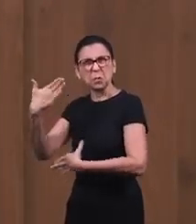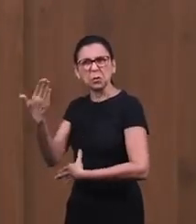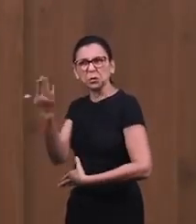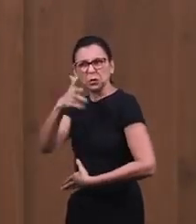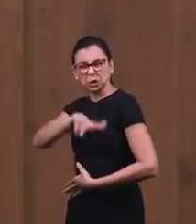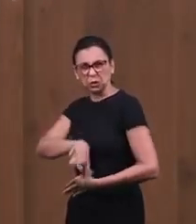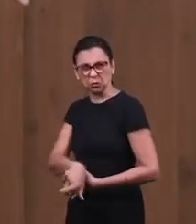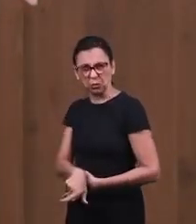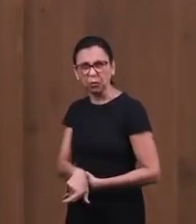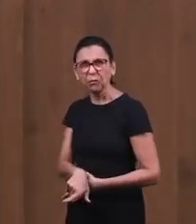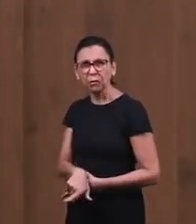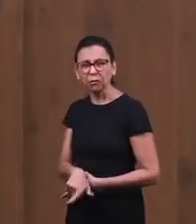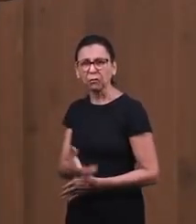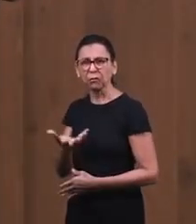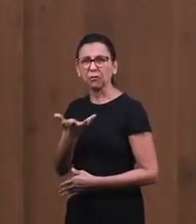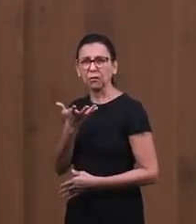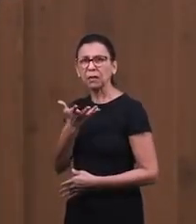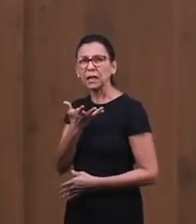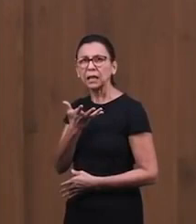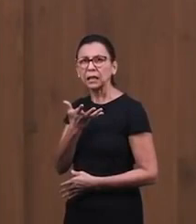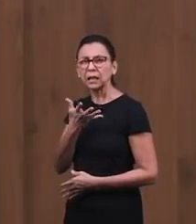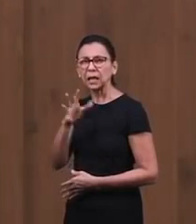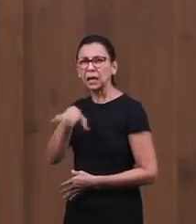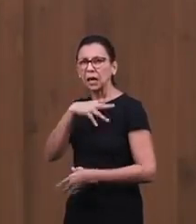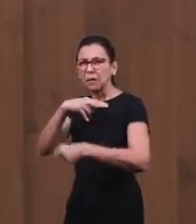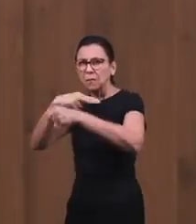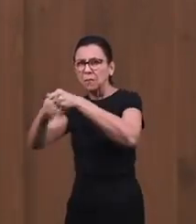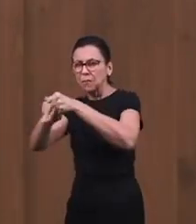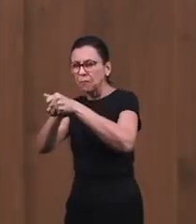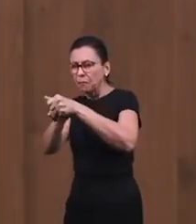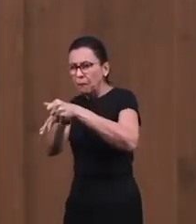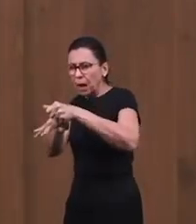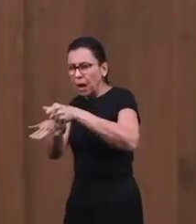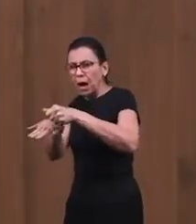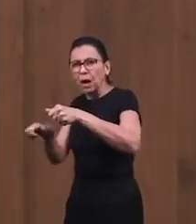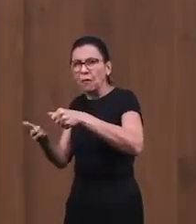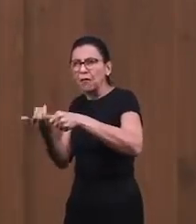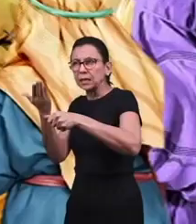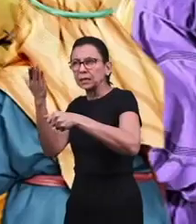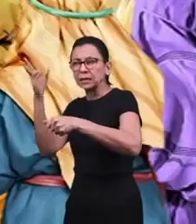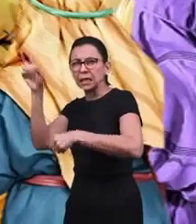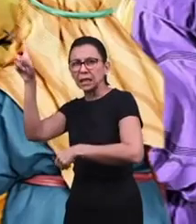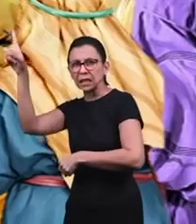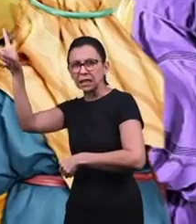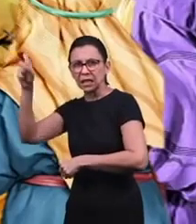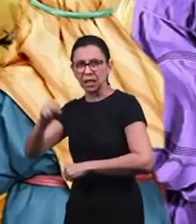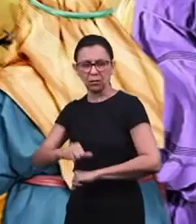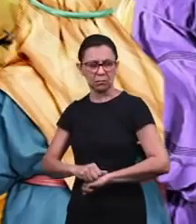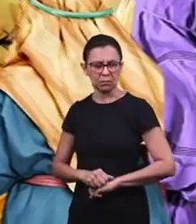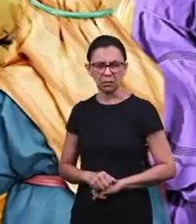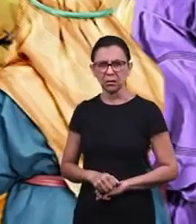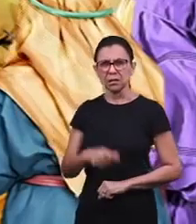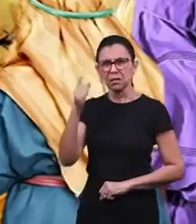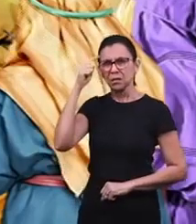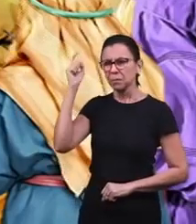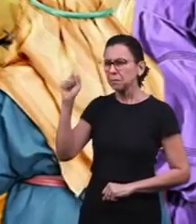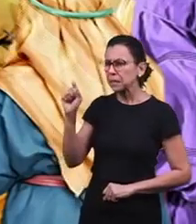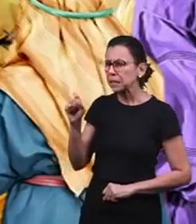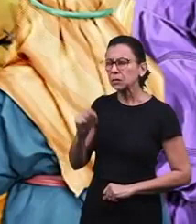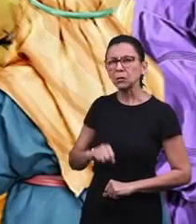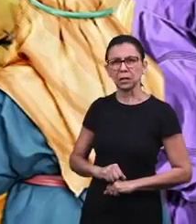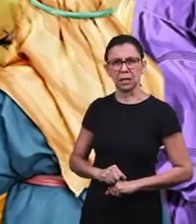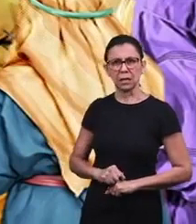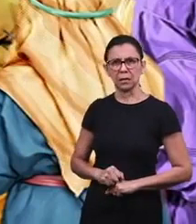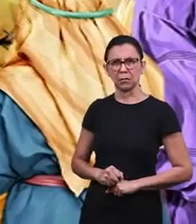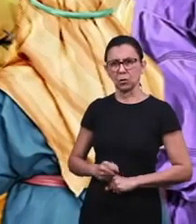Are they going to start to worship in Jerusalem? No, you're weak. You think you're going to start getting all the dust and